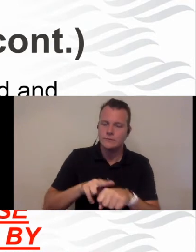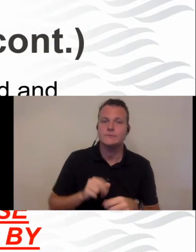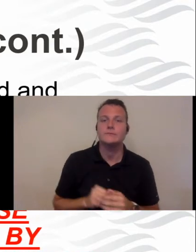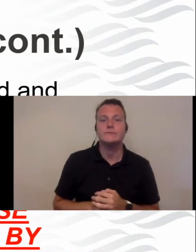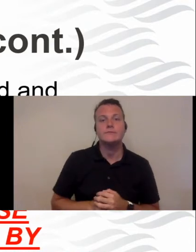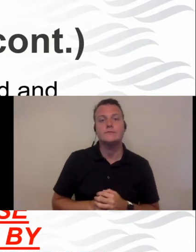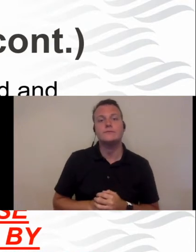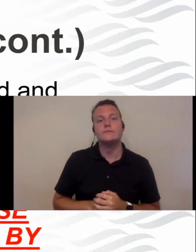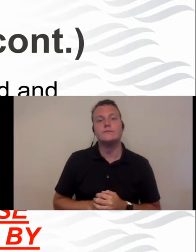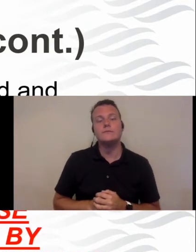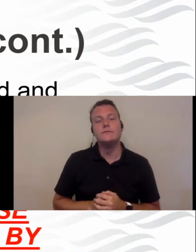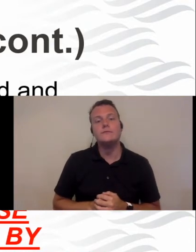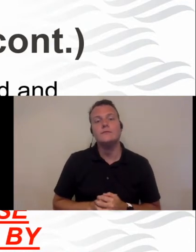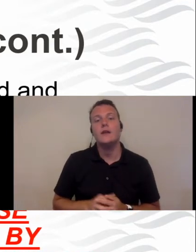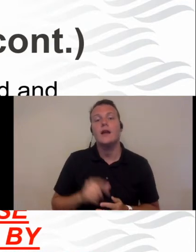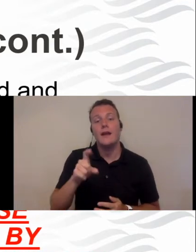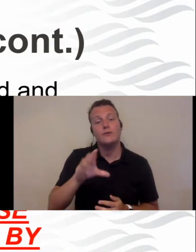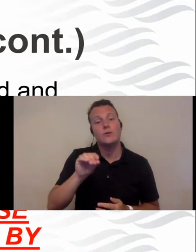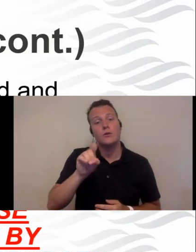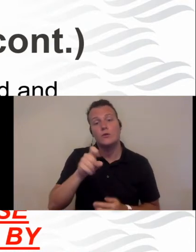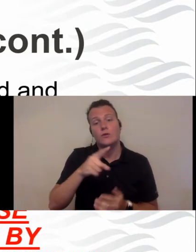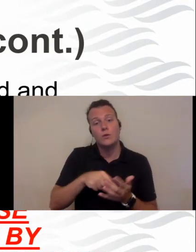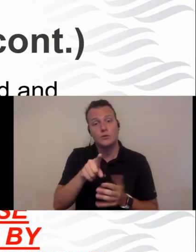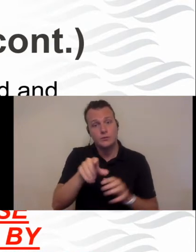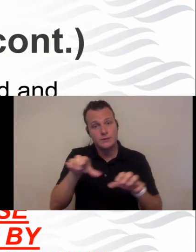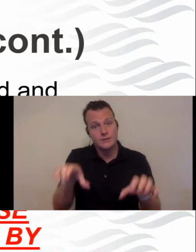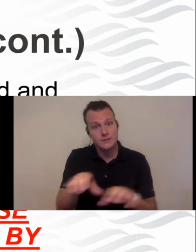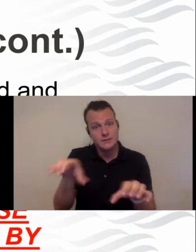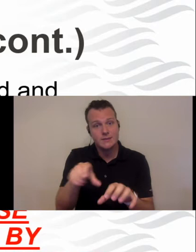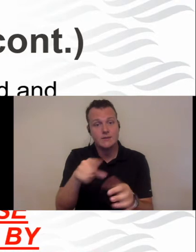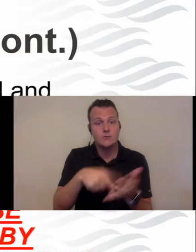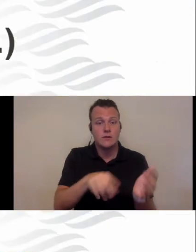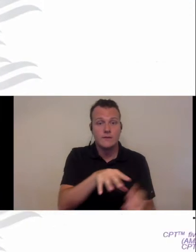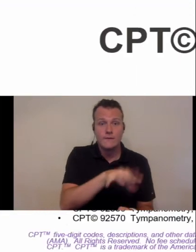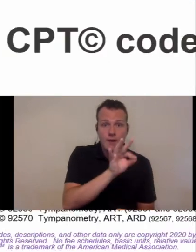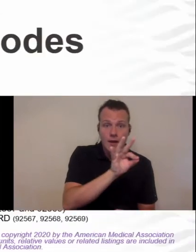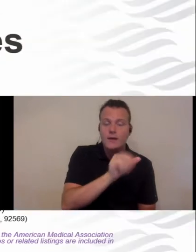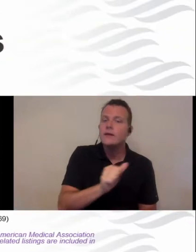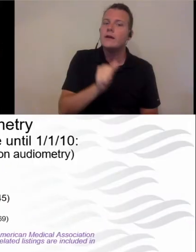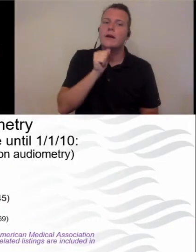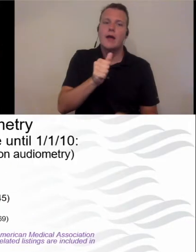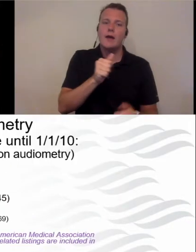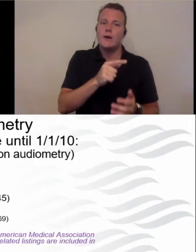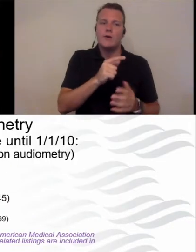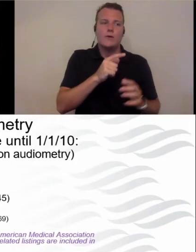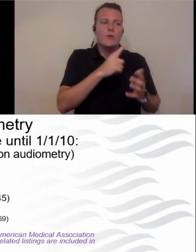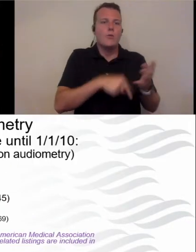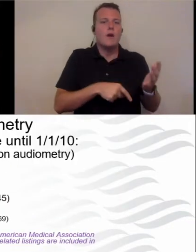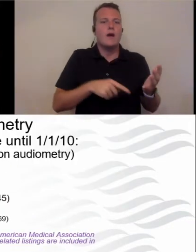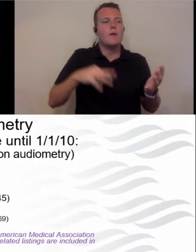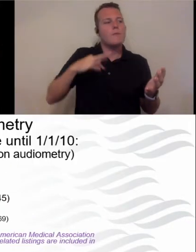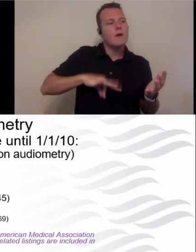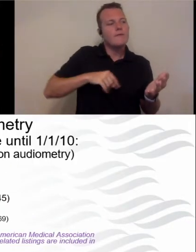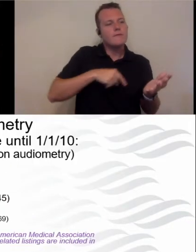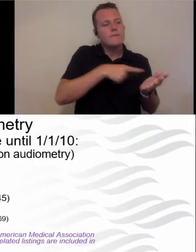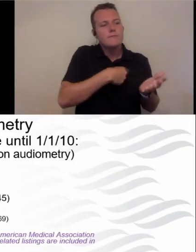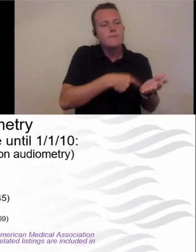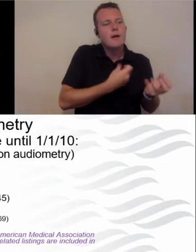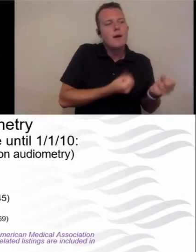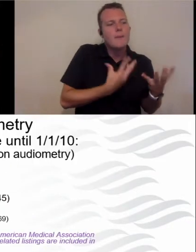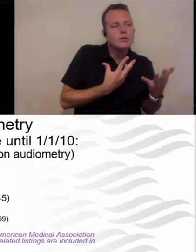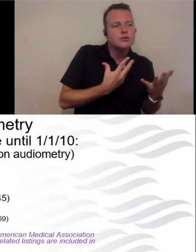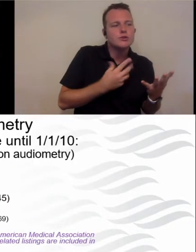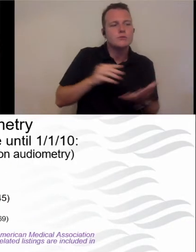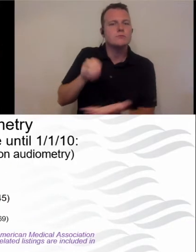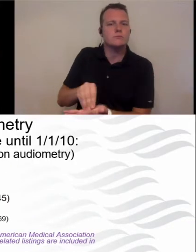to code by what you did, what you found, and not by what you're going to get paid. So let's dive